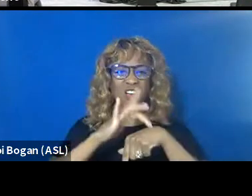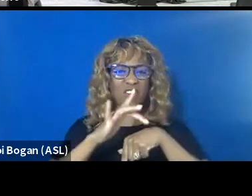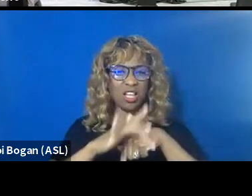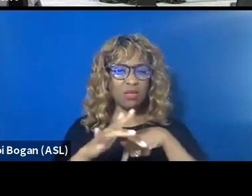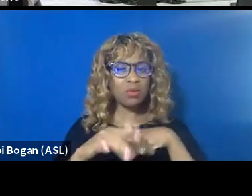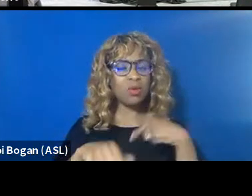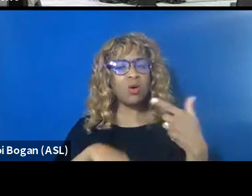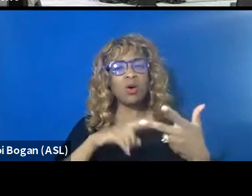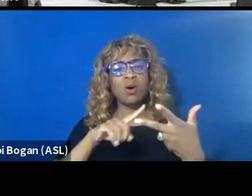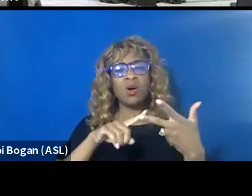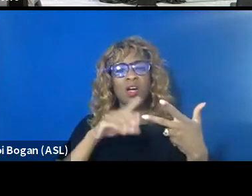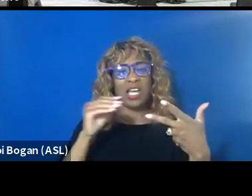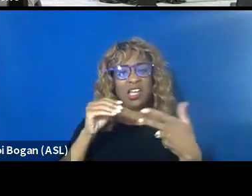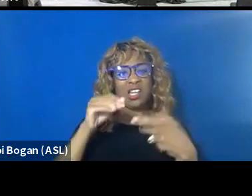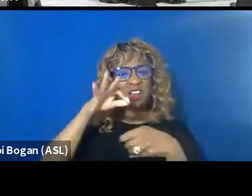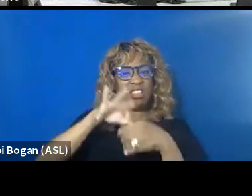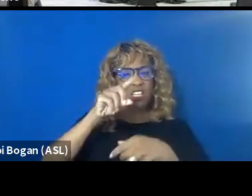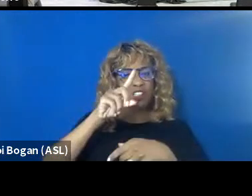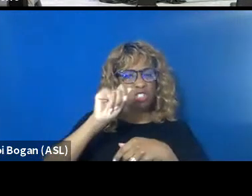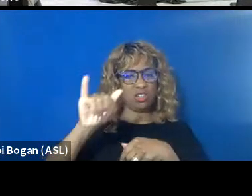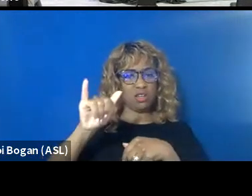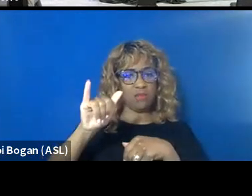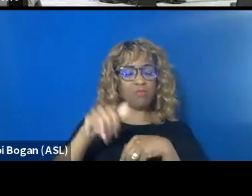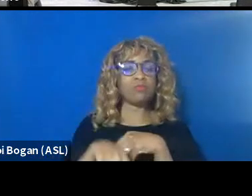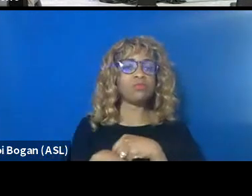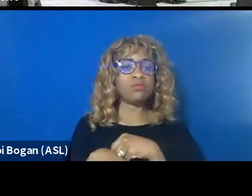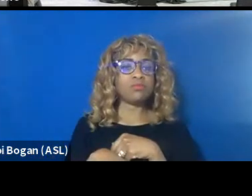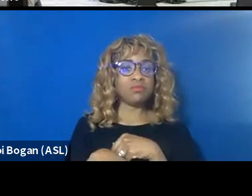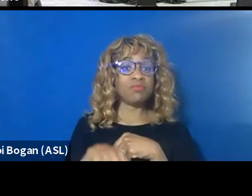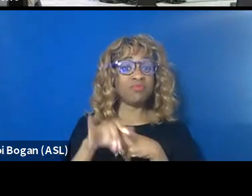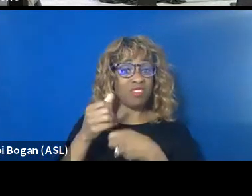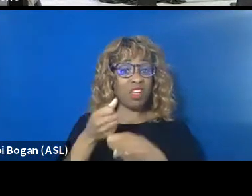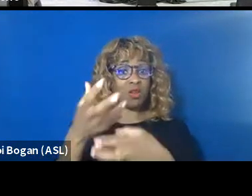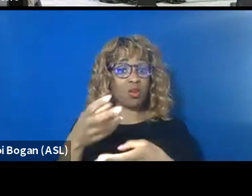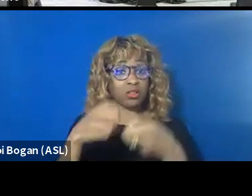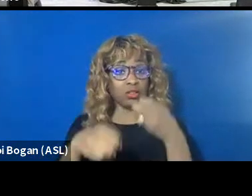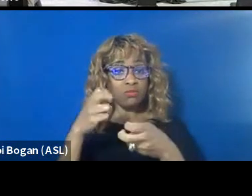was Election Day that caused that problem.